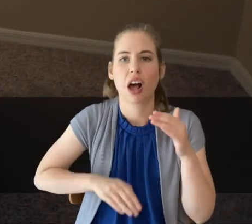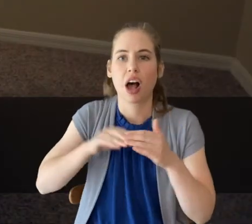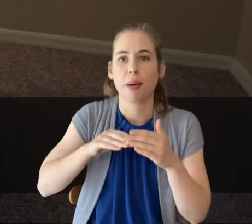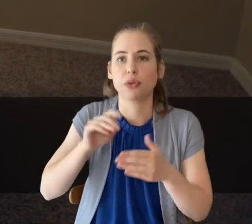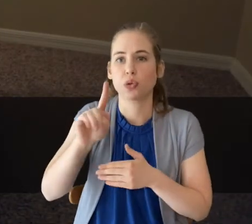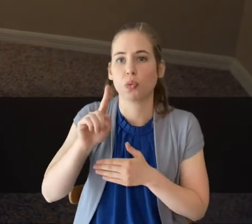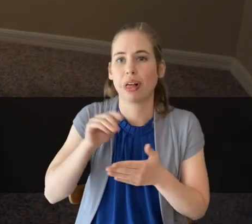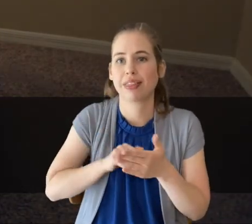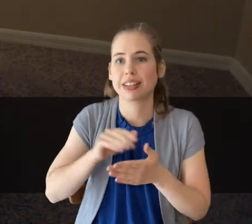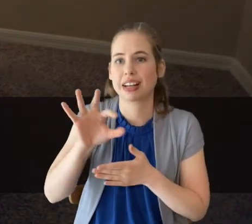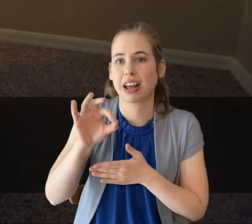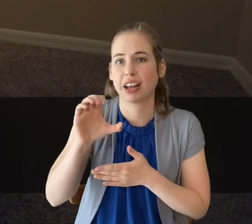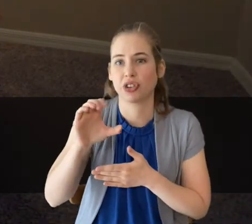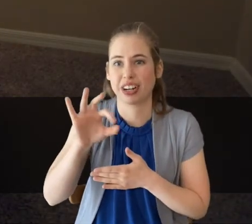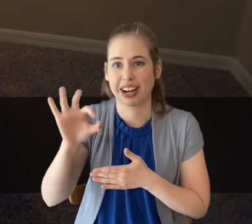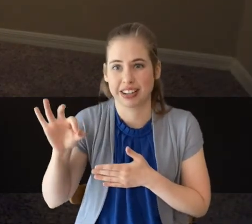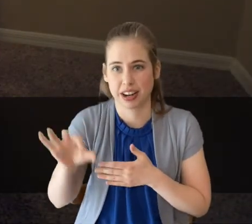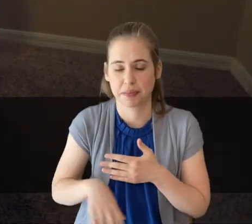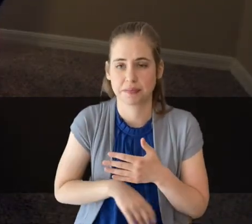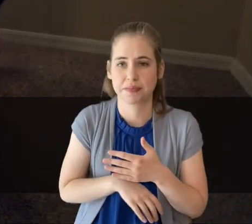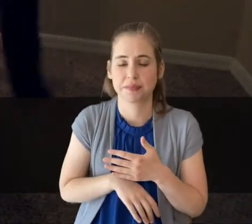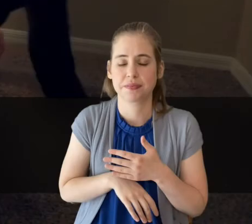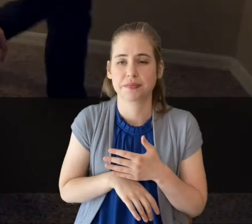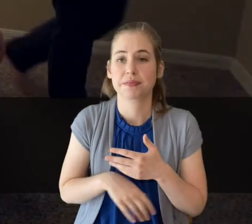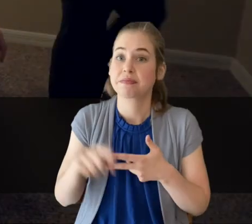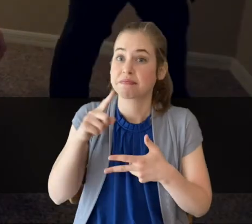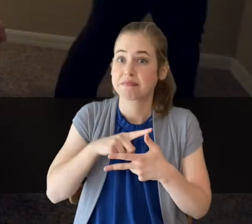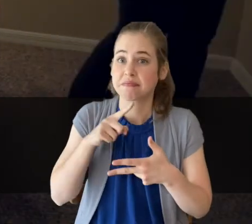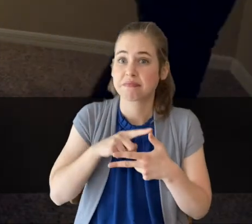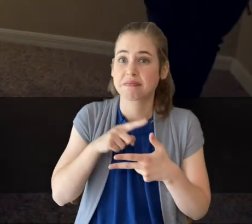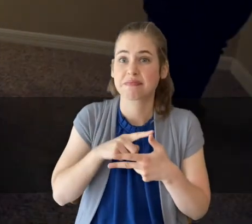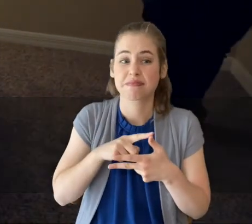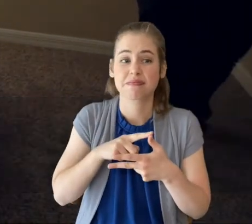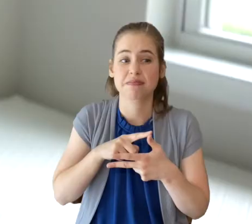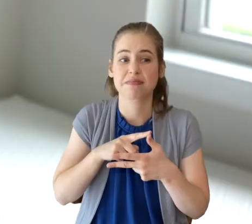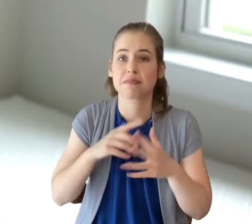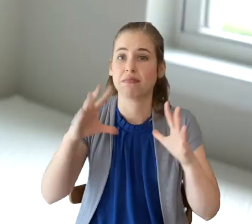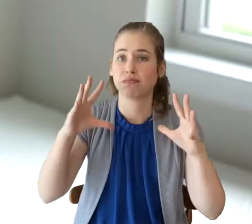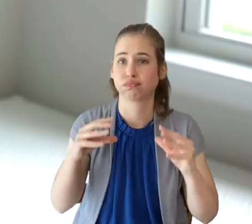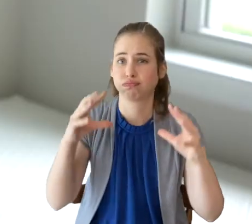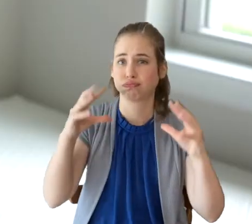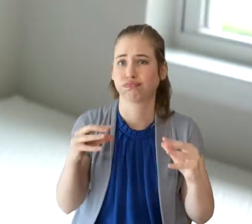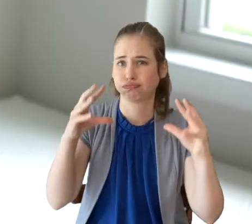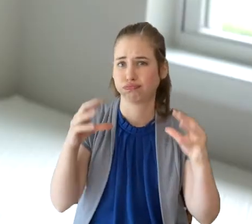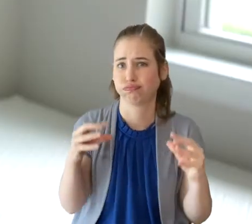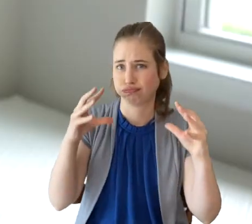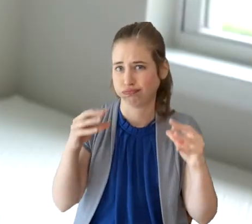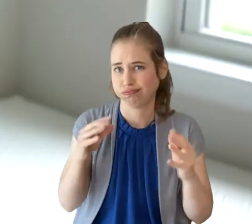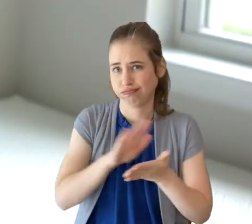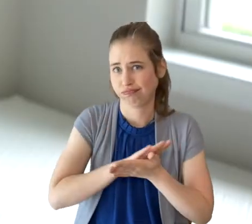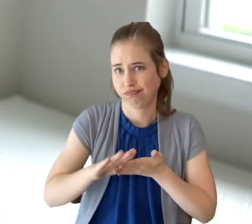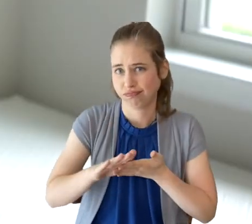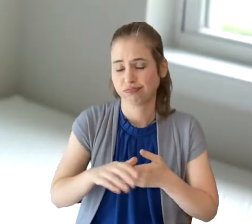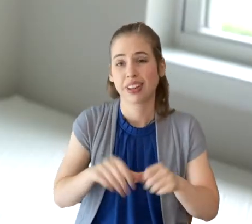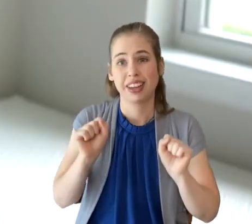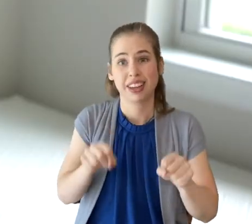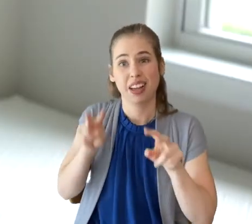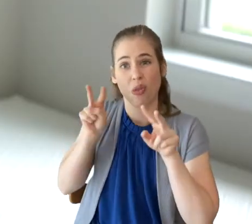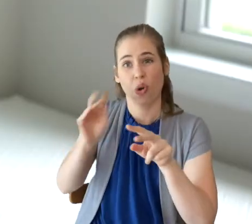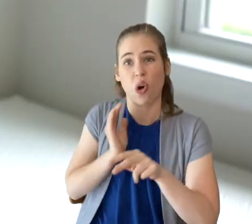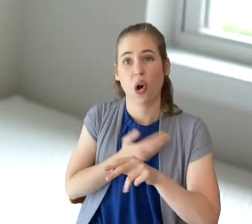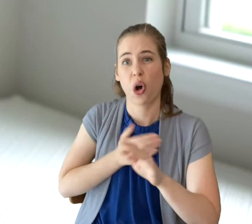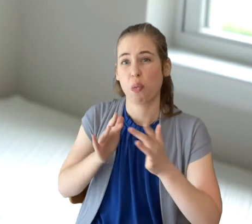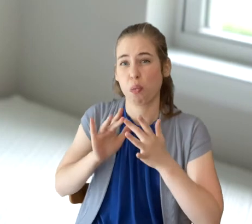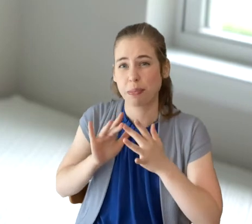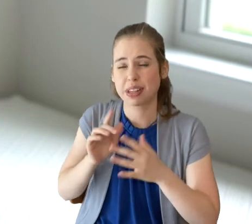$1,999. The WinkBed is highly responsive and provides a nice bit of a bounce. You can go to our website, aslreviews.com, where we'll have